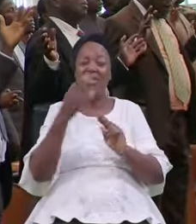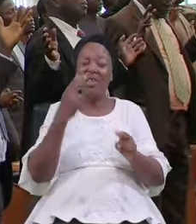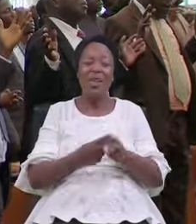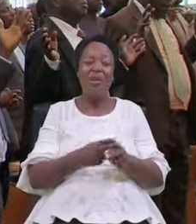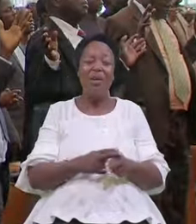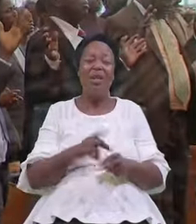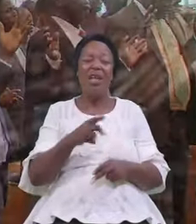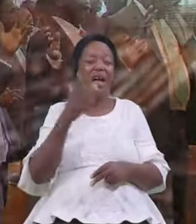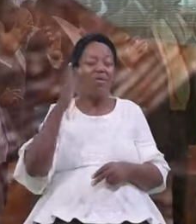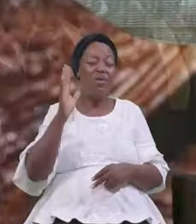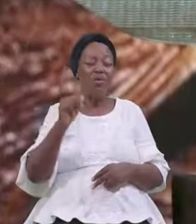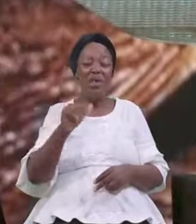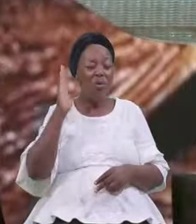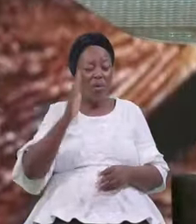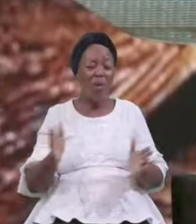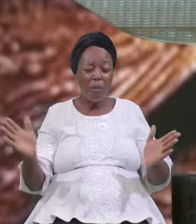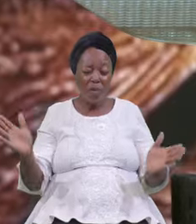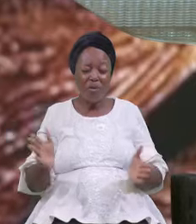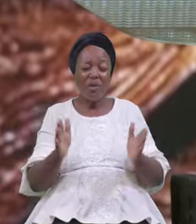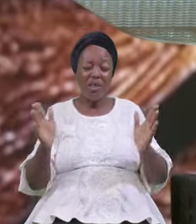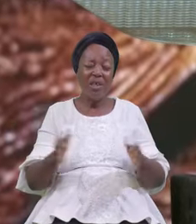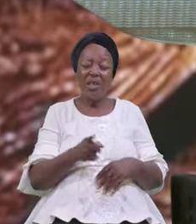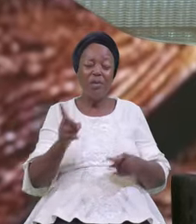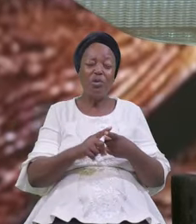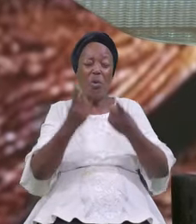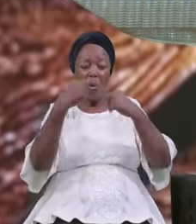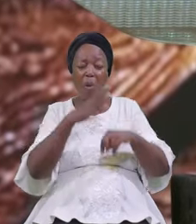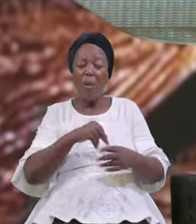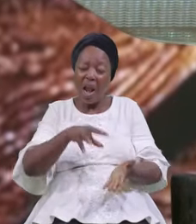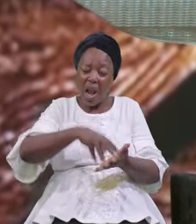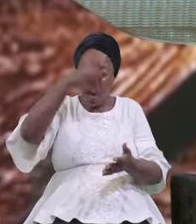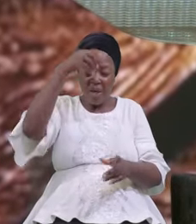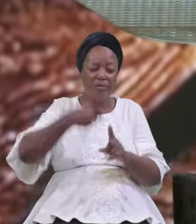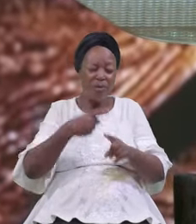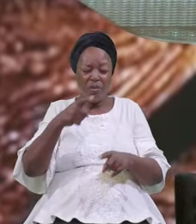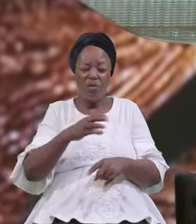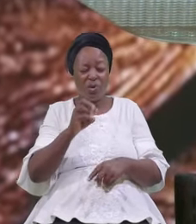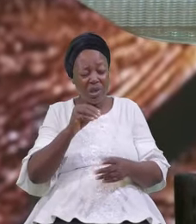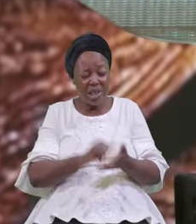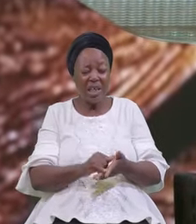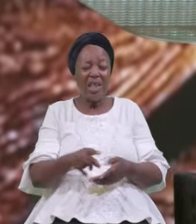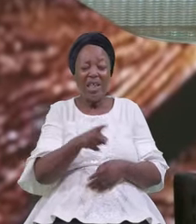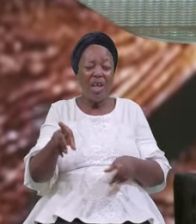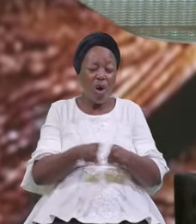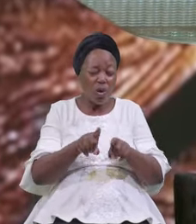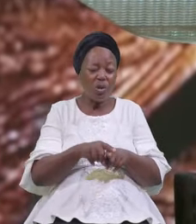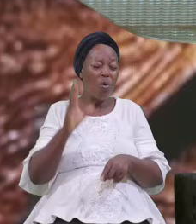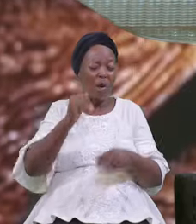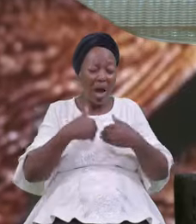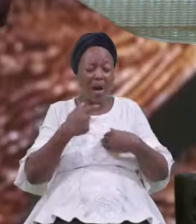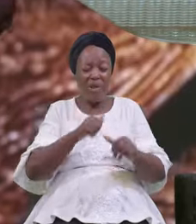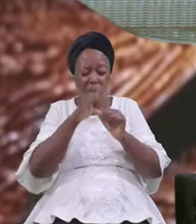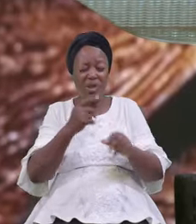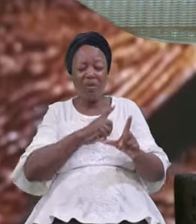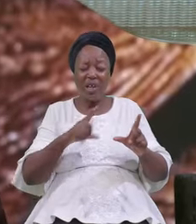Their envy will motivate them to come and learn from you, and so that they will also have the blessing of